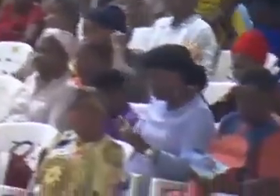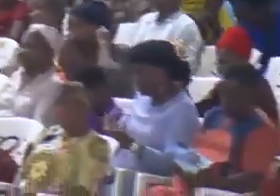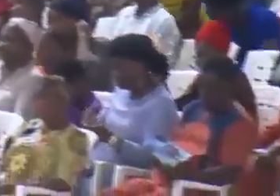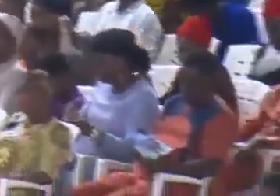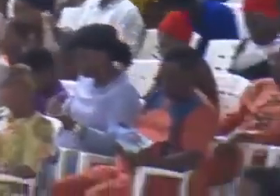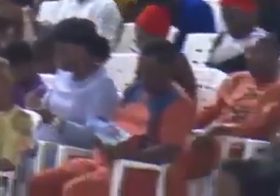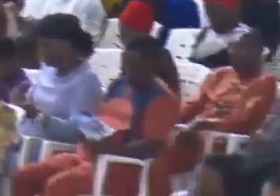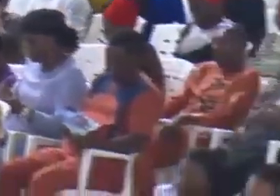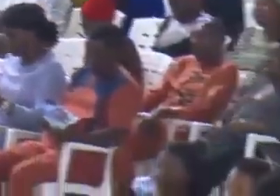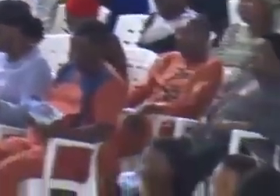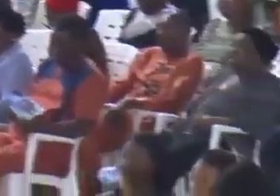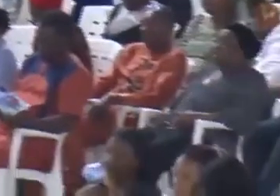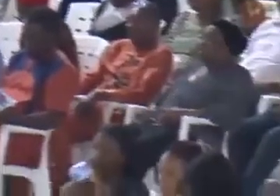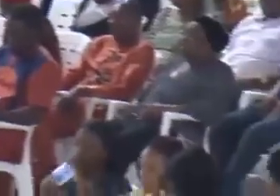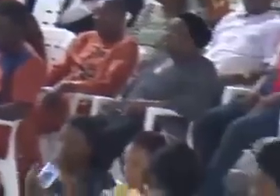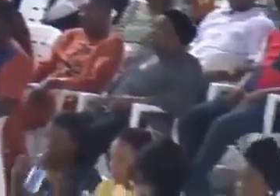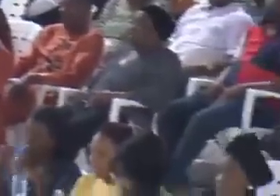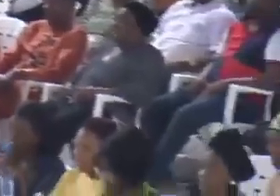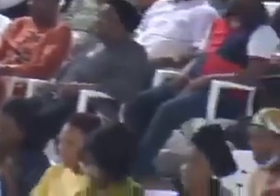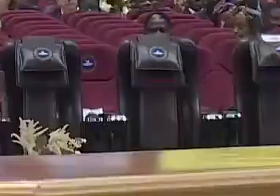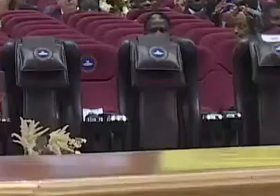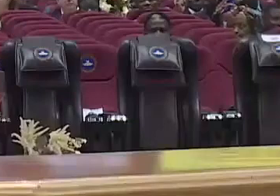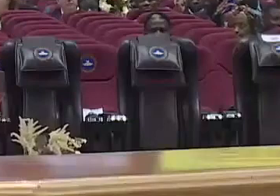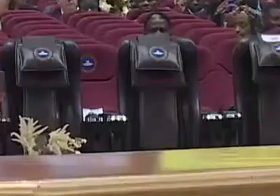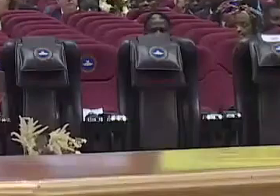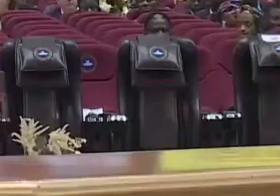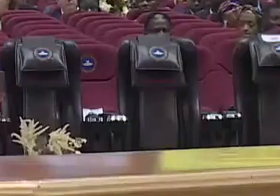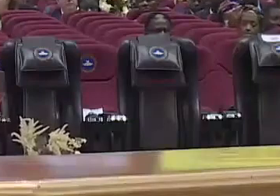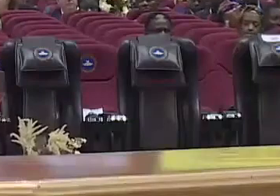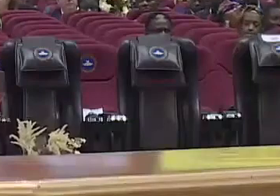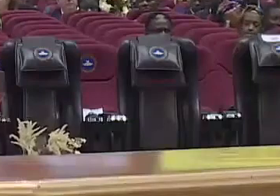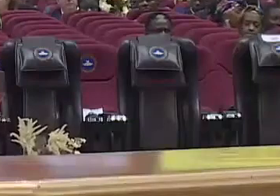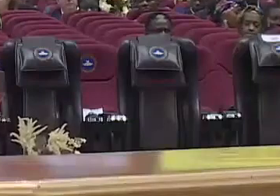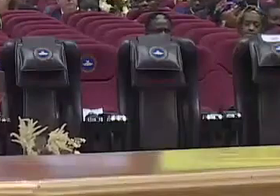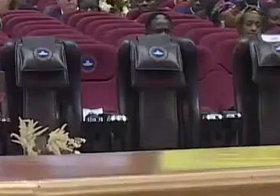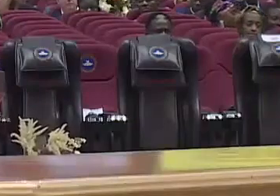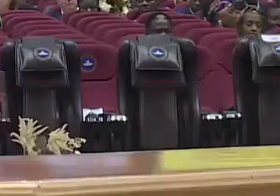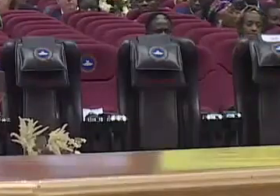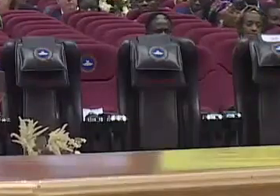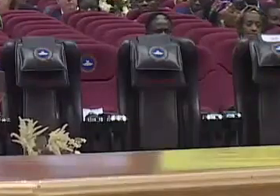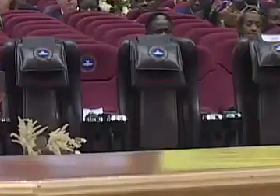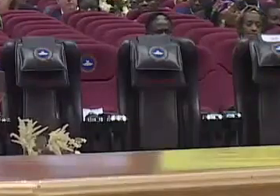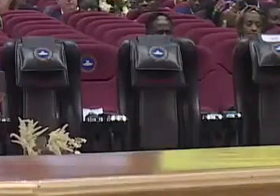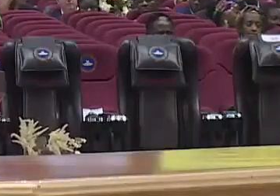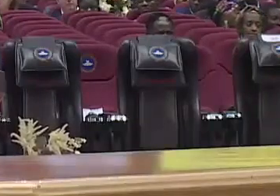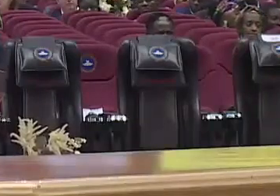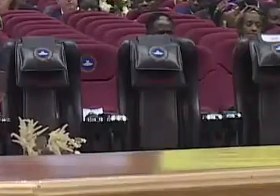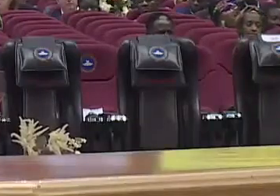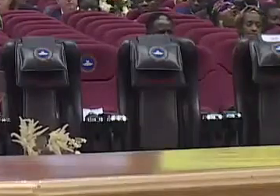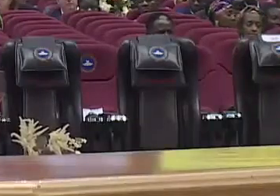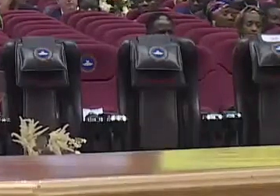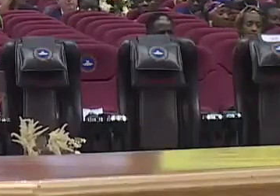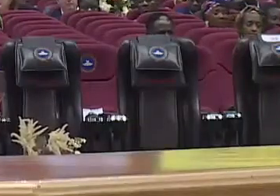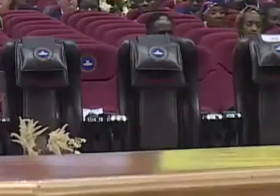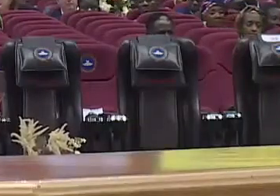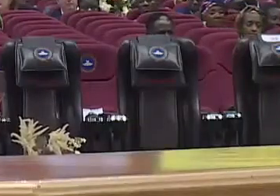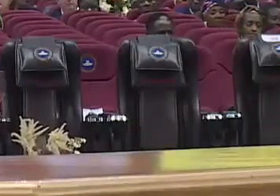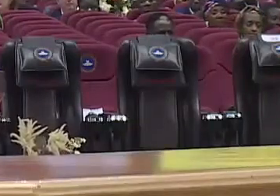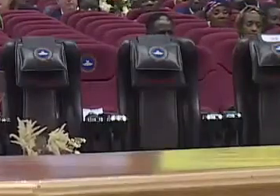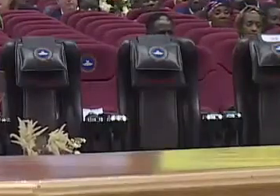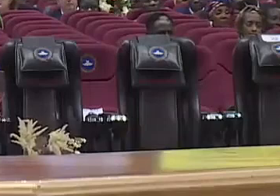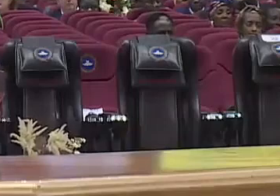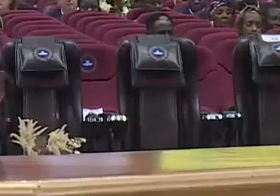First, before I go into the word of the Lord, I want to celebrate Daddy and Mommy, Daddy Gio and